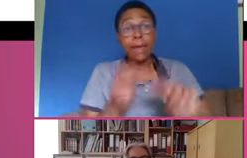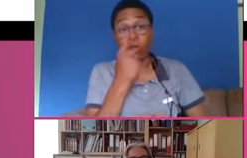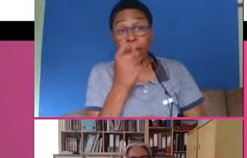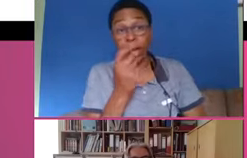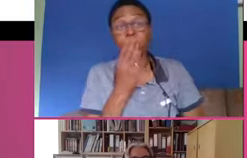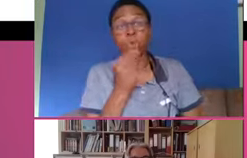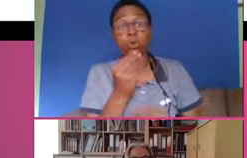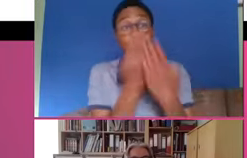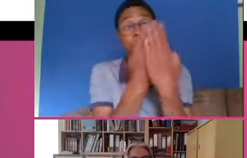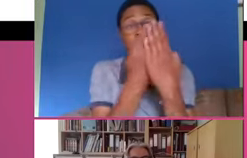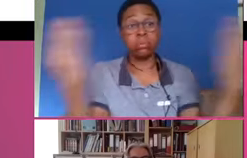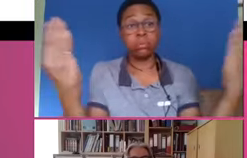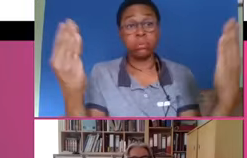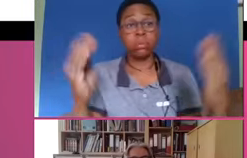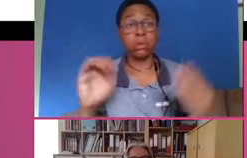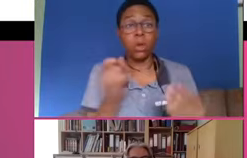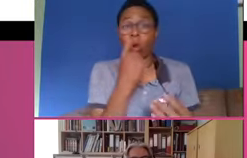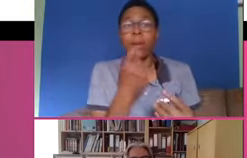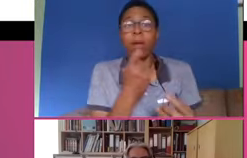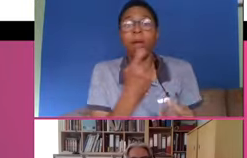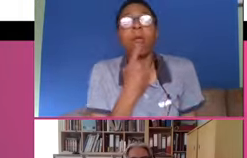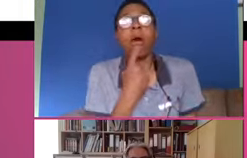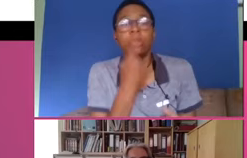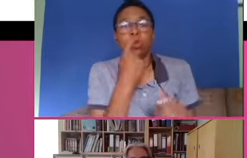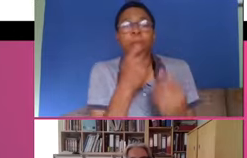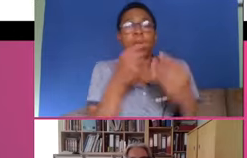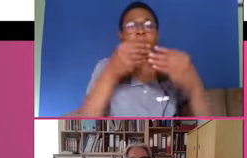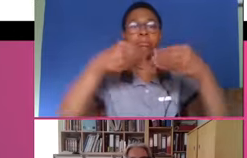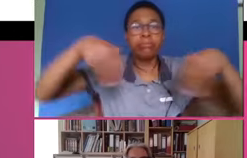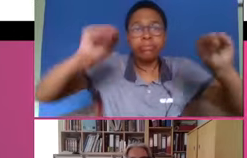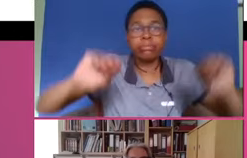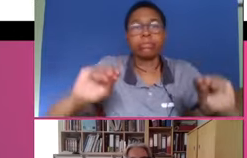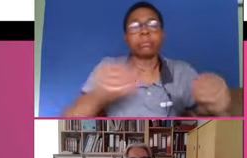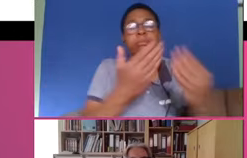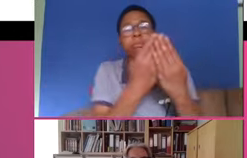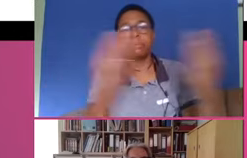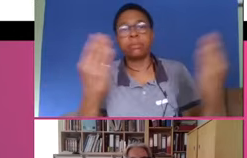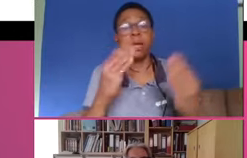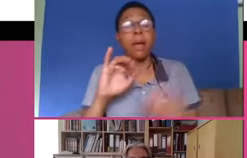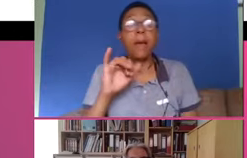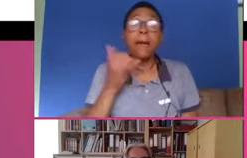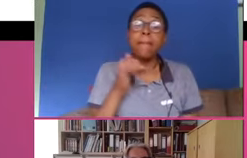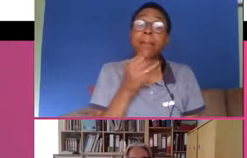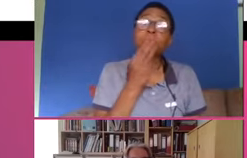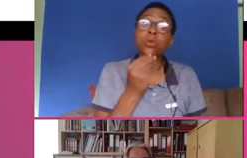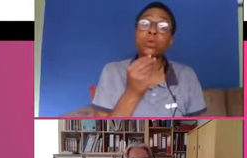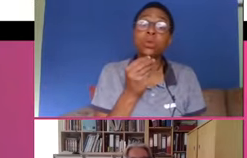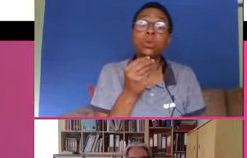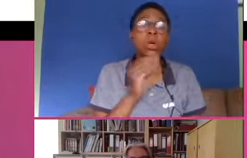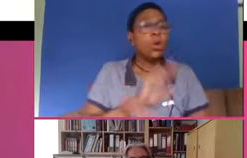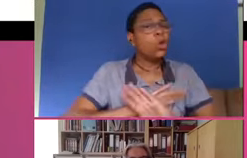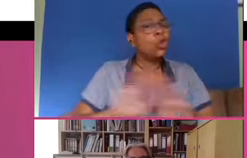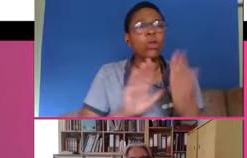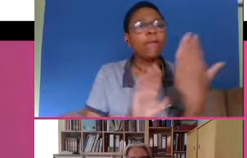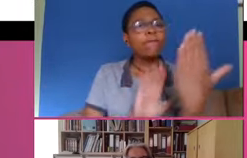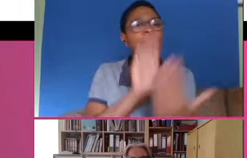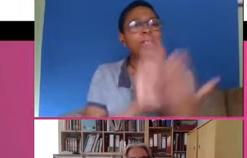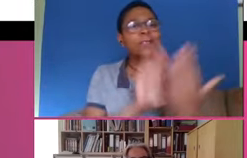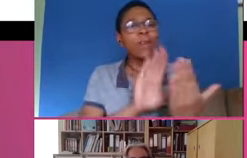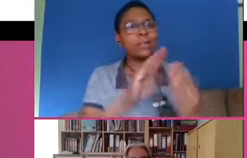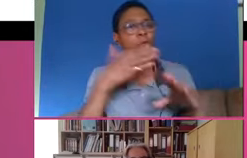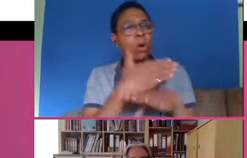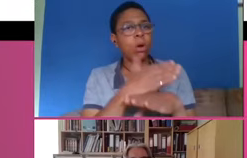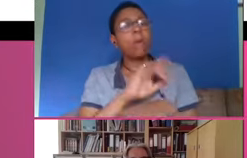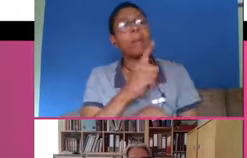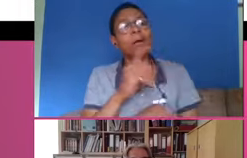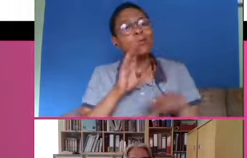Another really key point is making use of back-to-back or side-to-side working rather than face-to-face, as this is likely